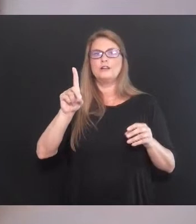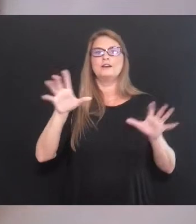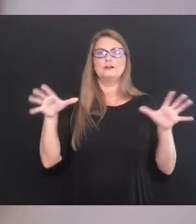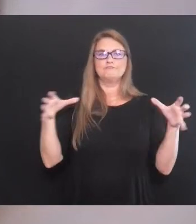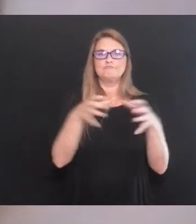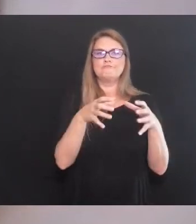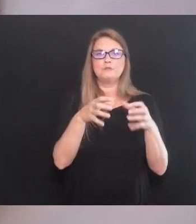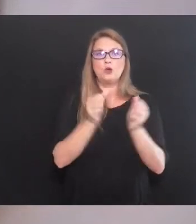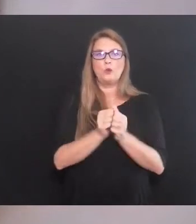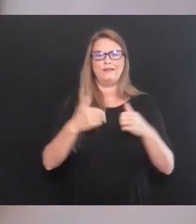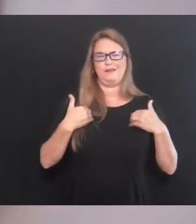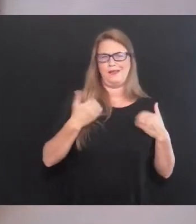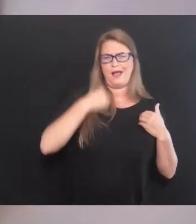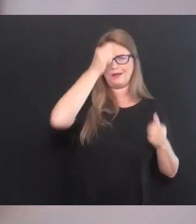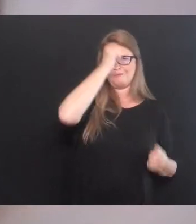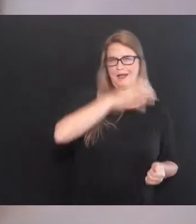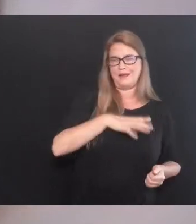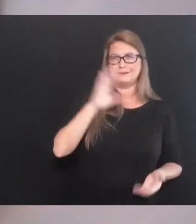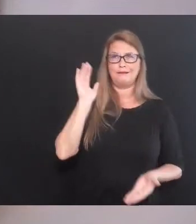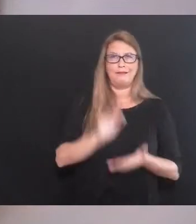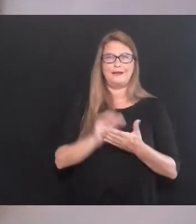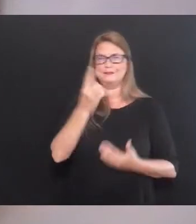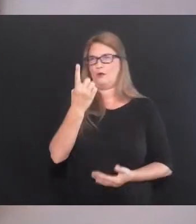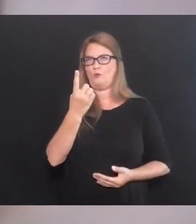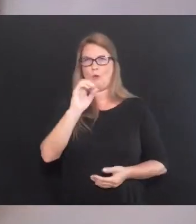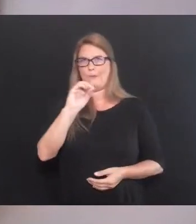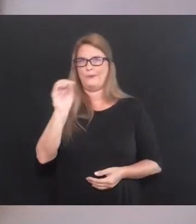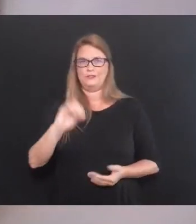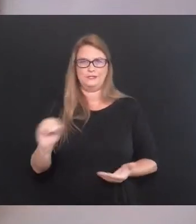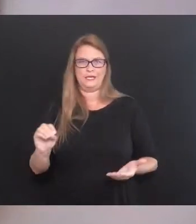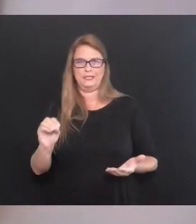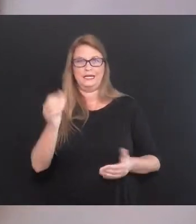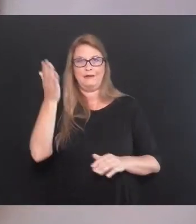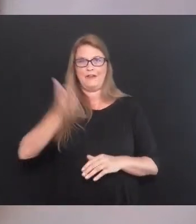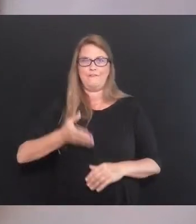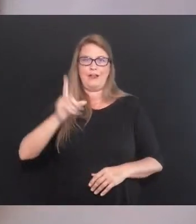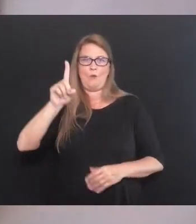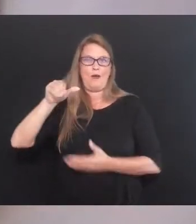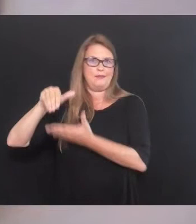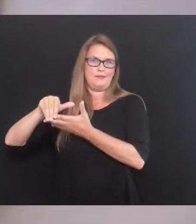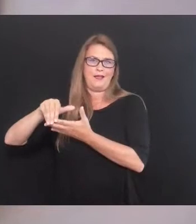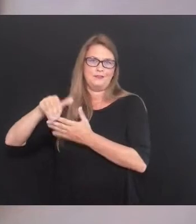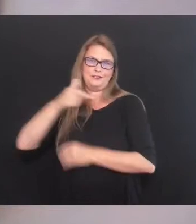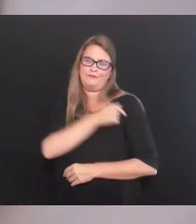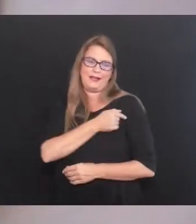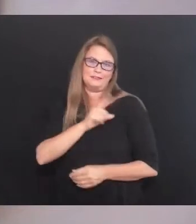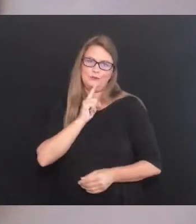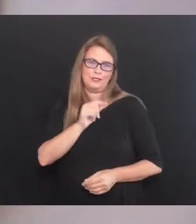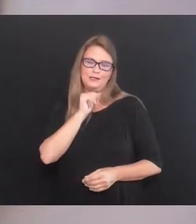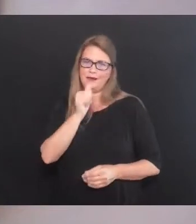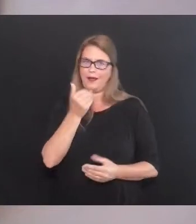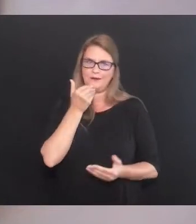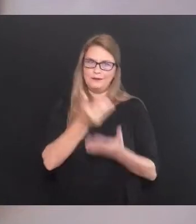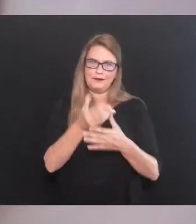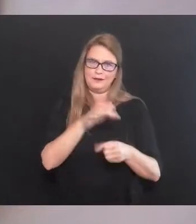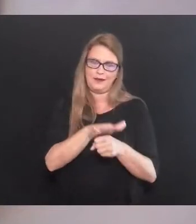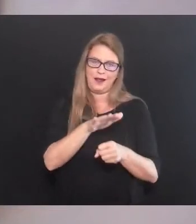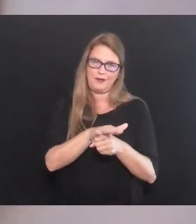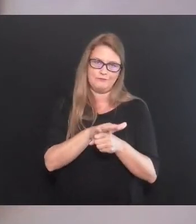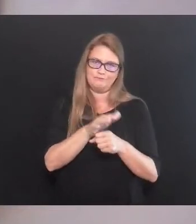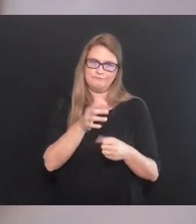males, although that's less than 1 in every 1,000 vaccines, so that's not really a substantial problem, and people